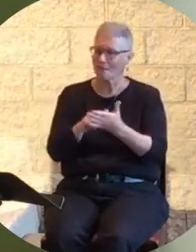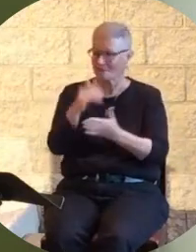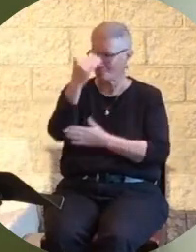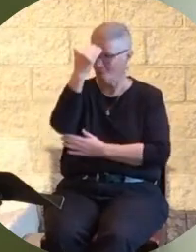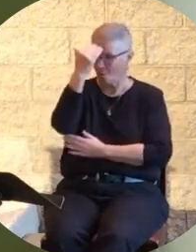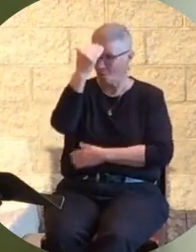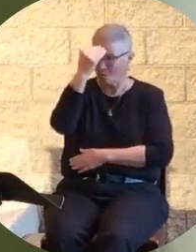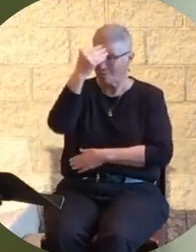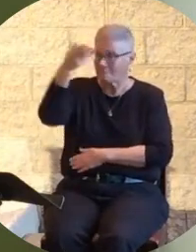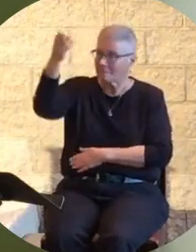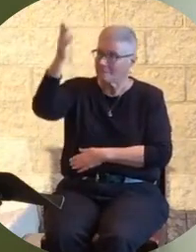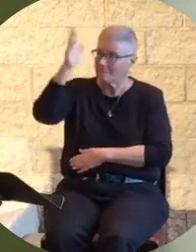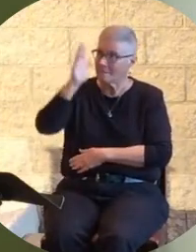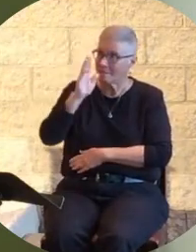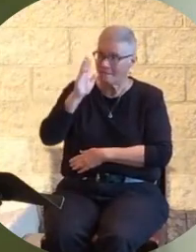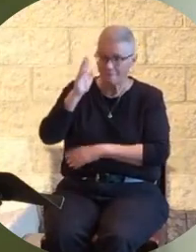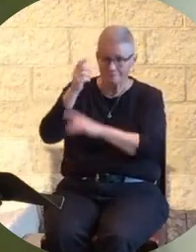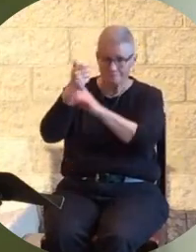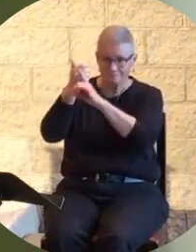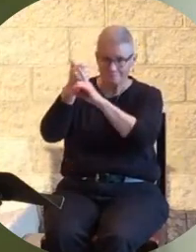that God is